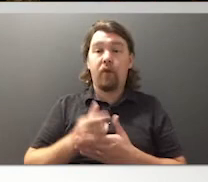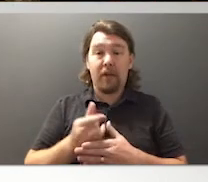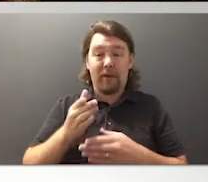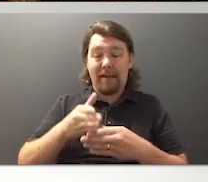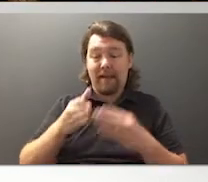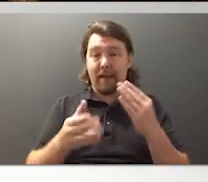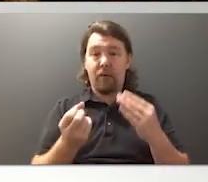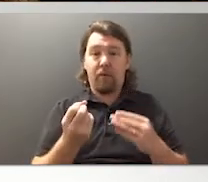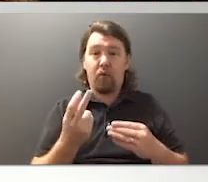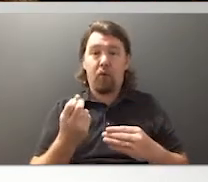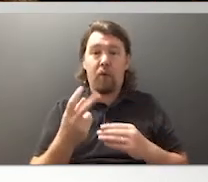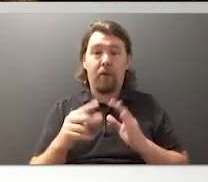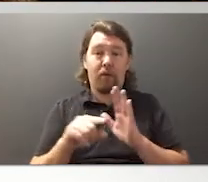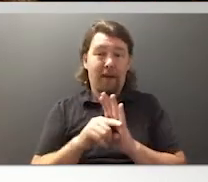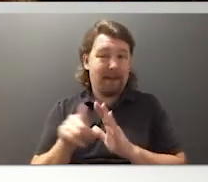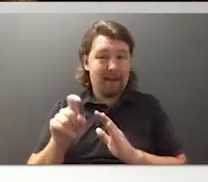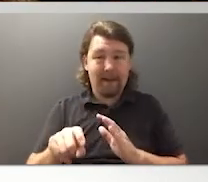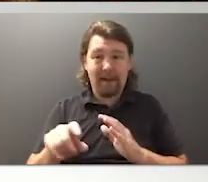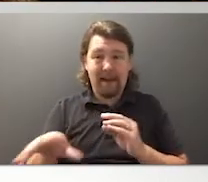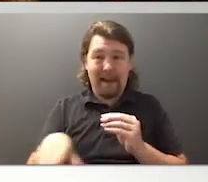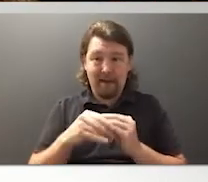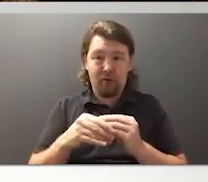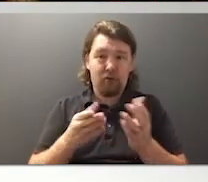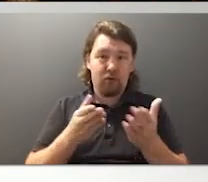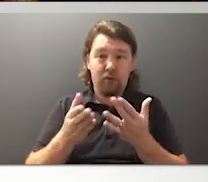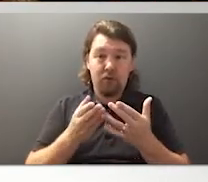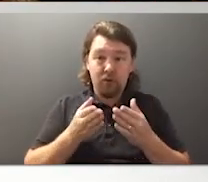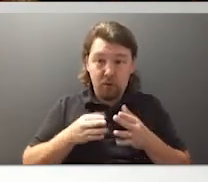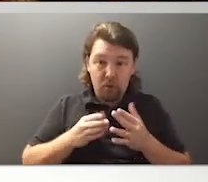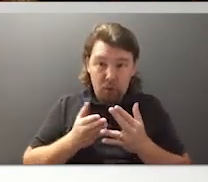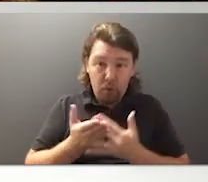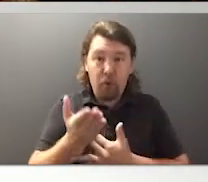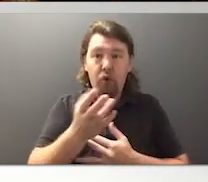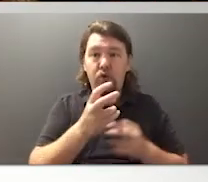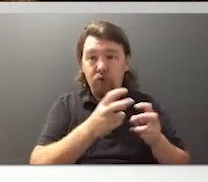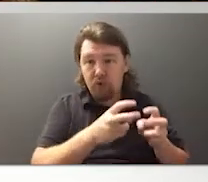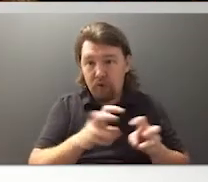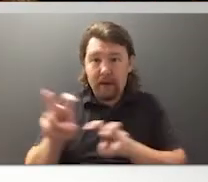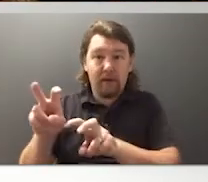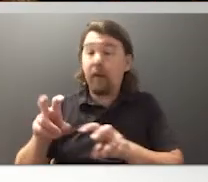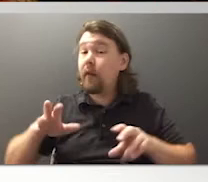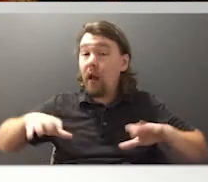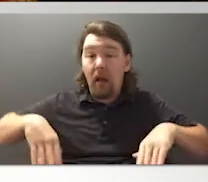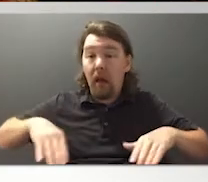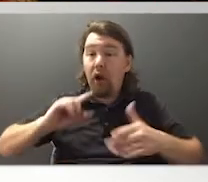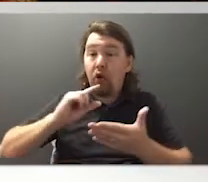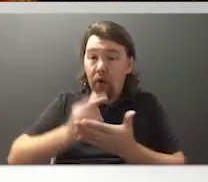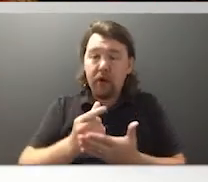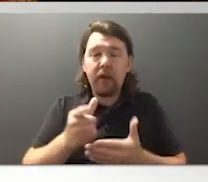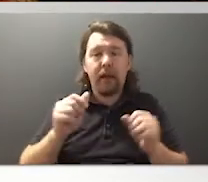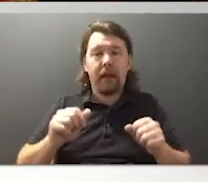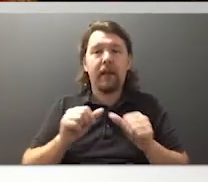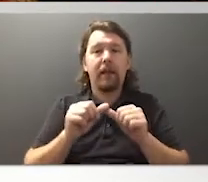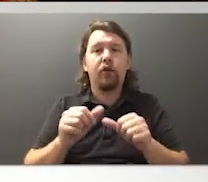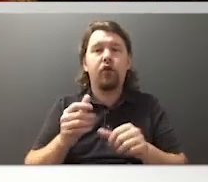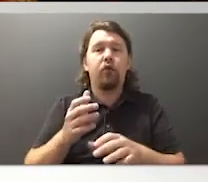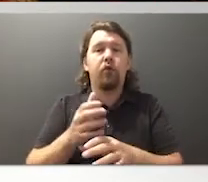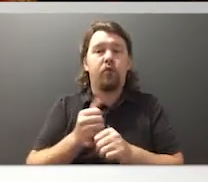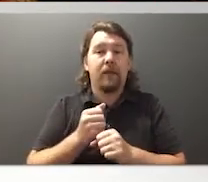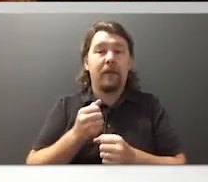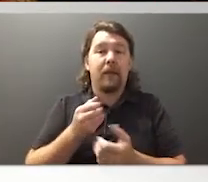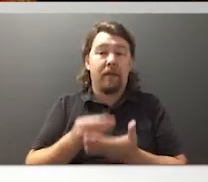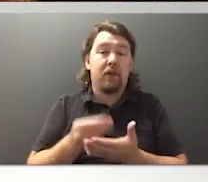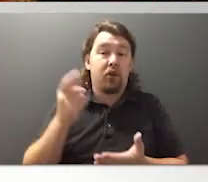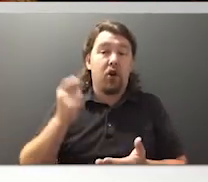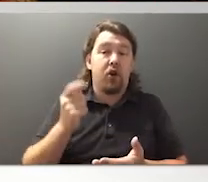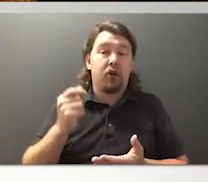need additional services through transition. If they have not graduated, they can continue to receive scholarship funds up